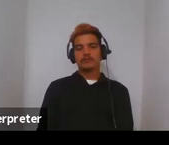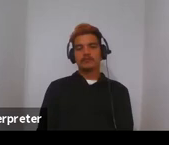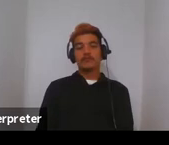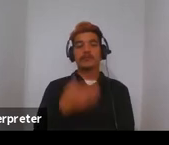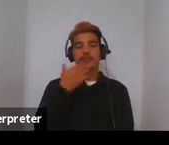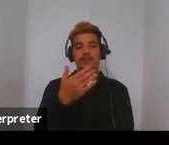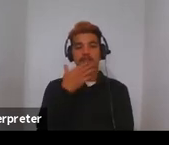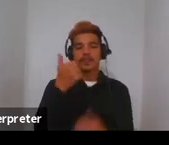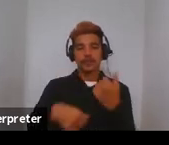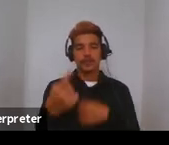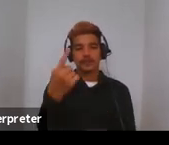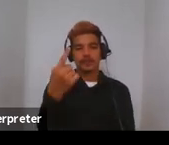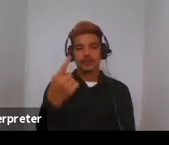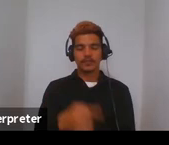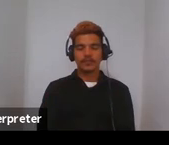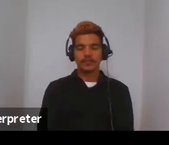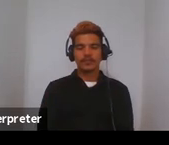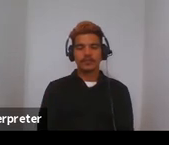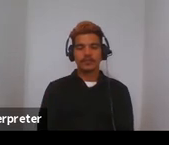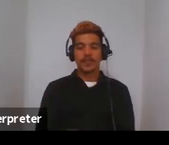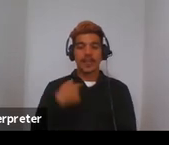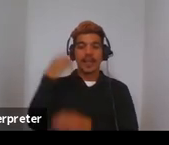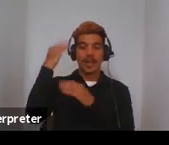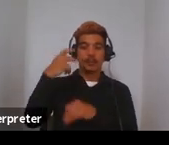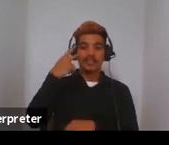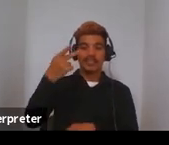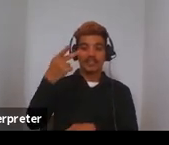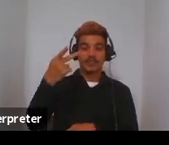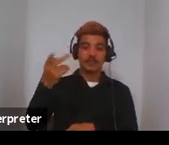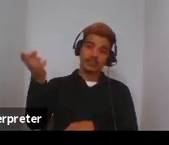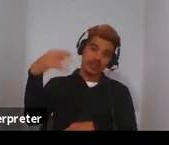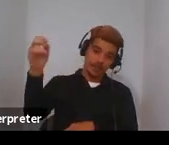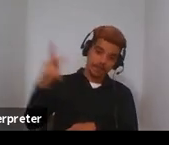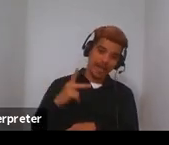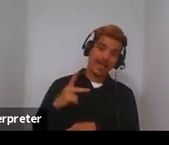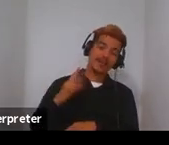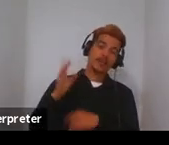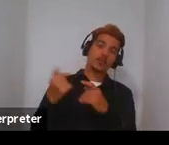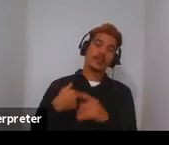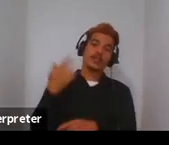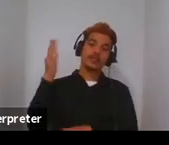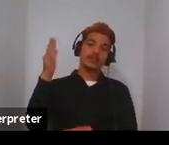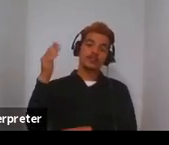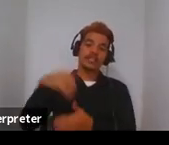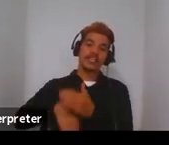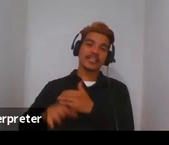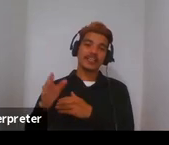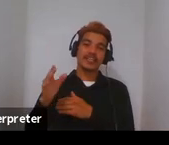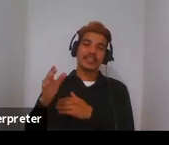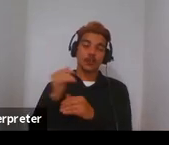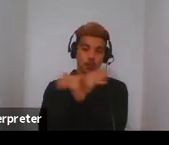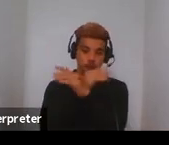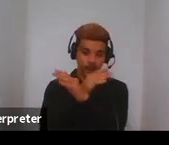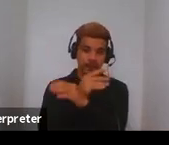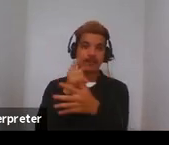Thank you, everyone. I hope to see many of you back when I'm presenting later on in the series, and